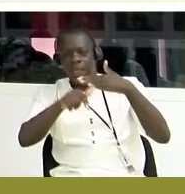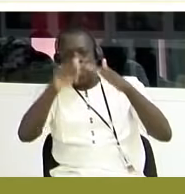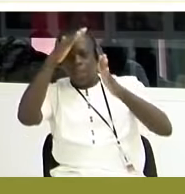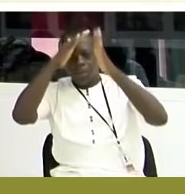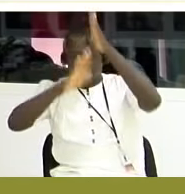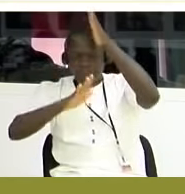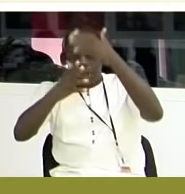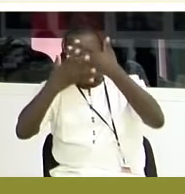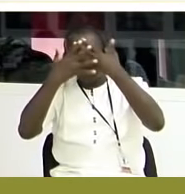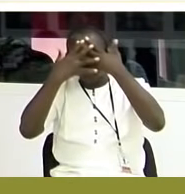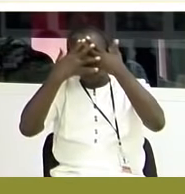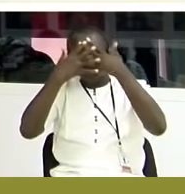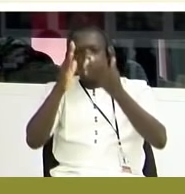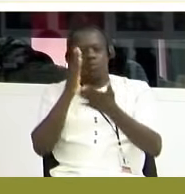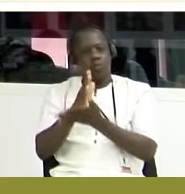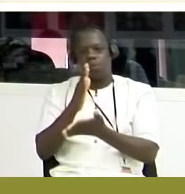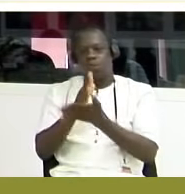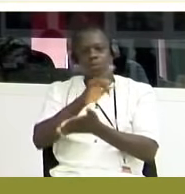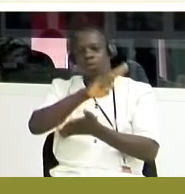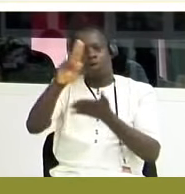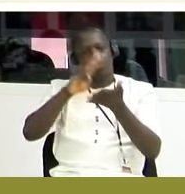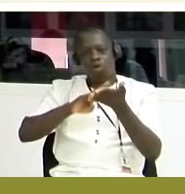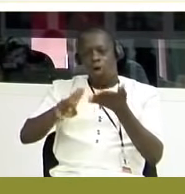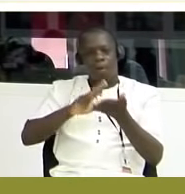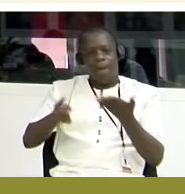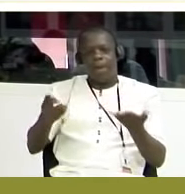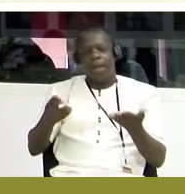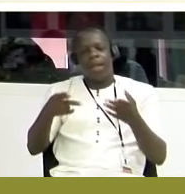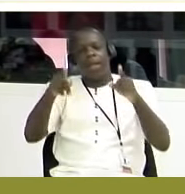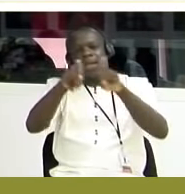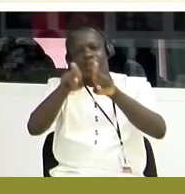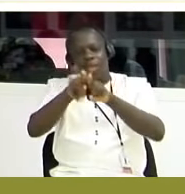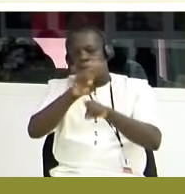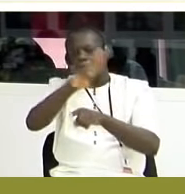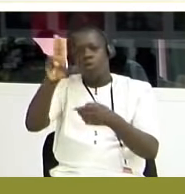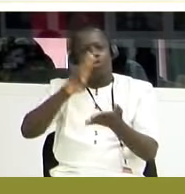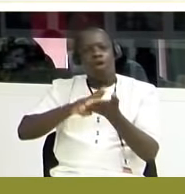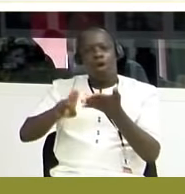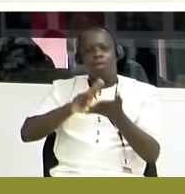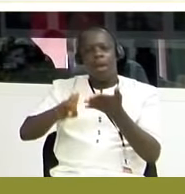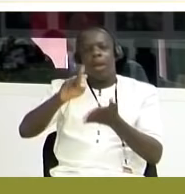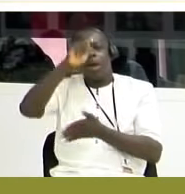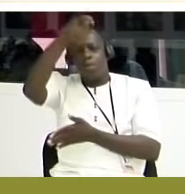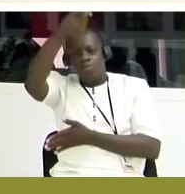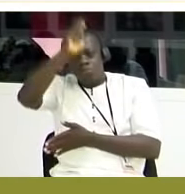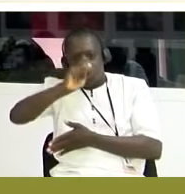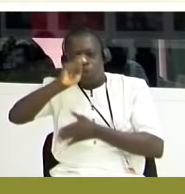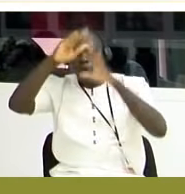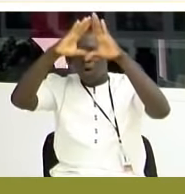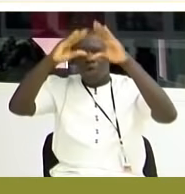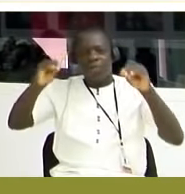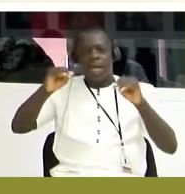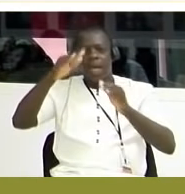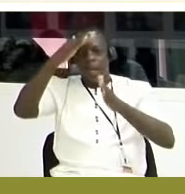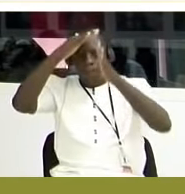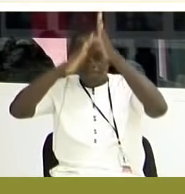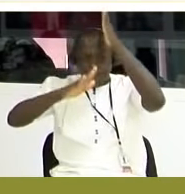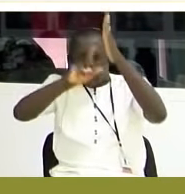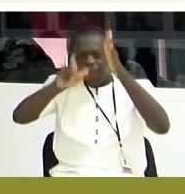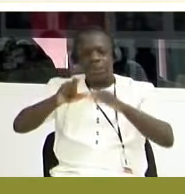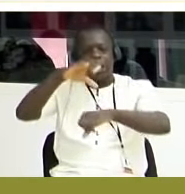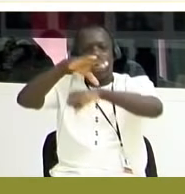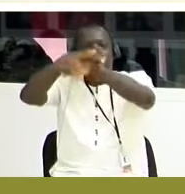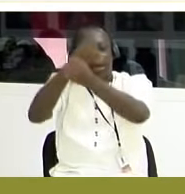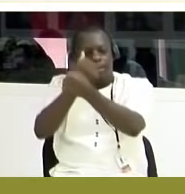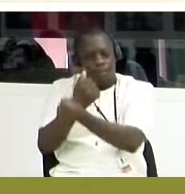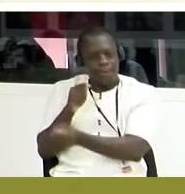unusual. And also unusual is a police officer being arrested by a military officer. It can